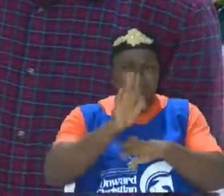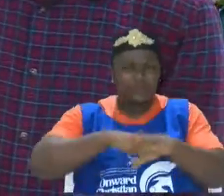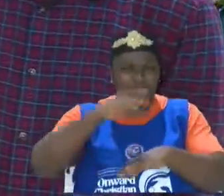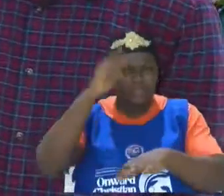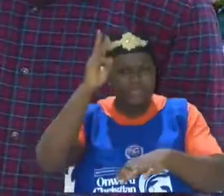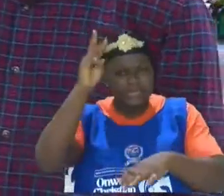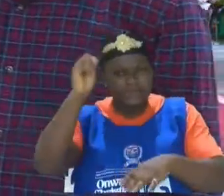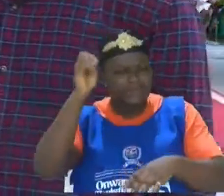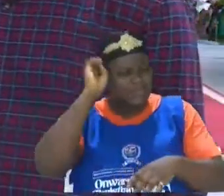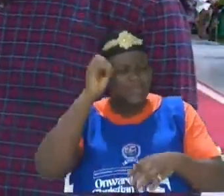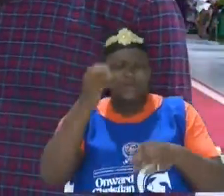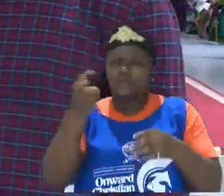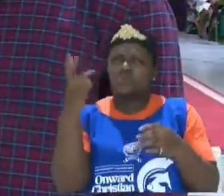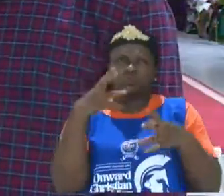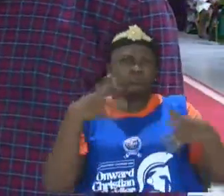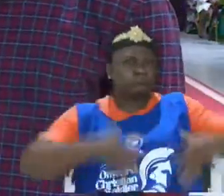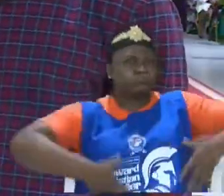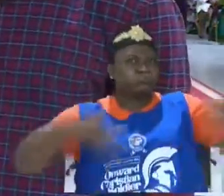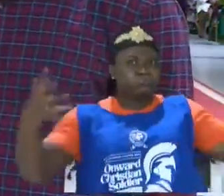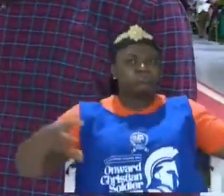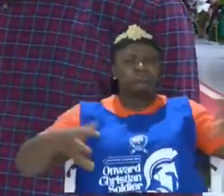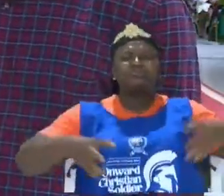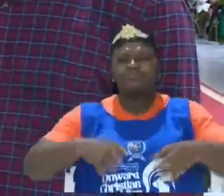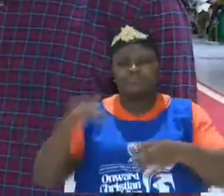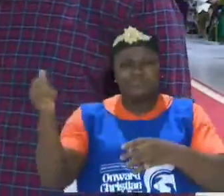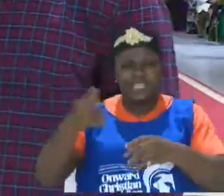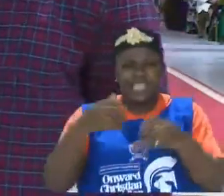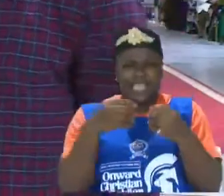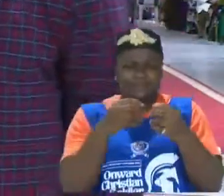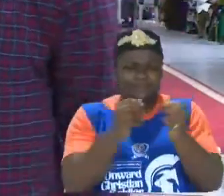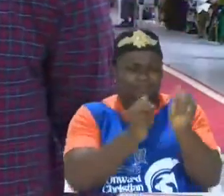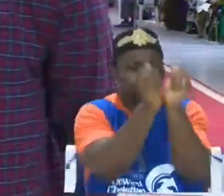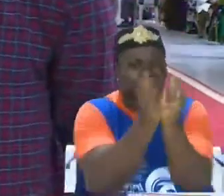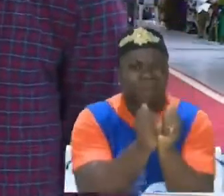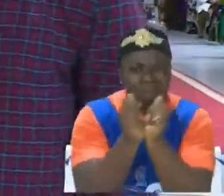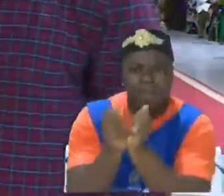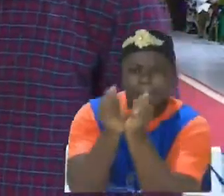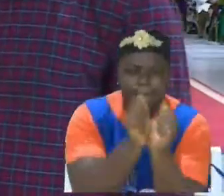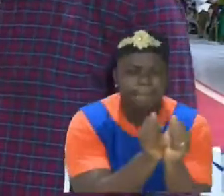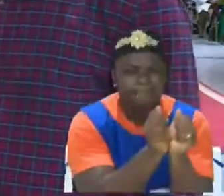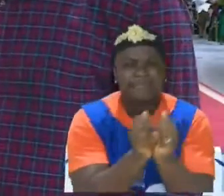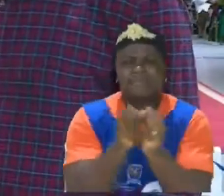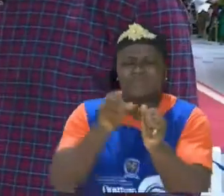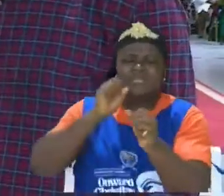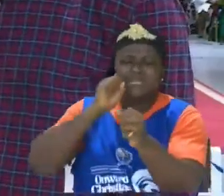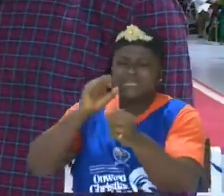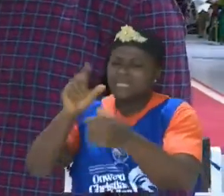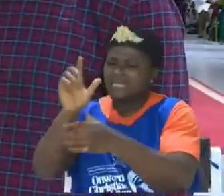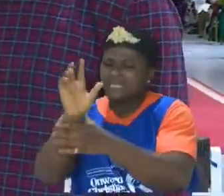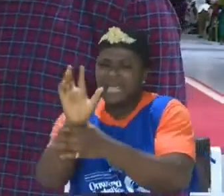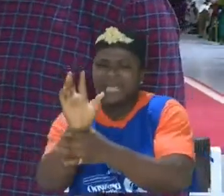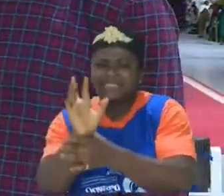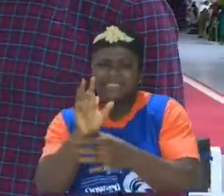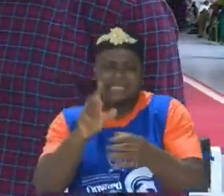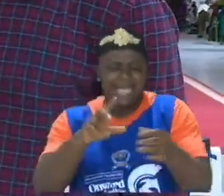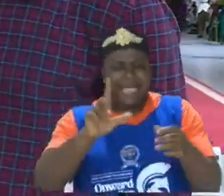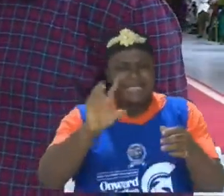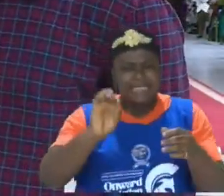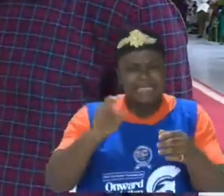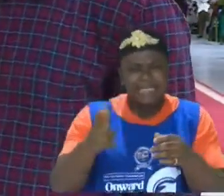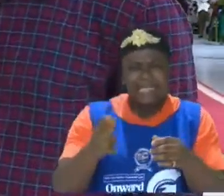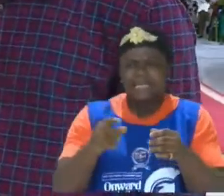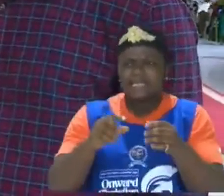so violent, they had to handcuff his hands and his leg and inject him. They had